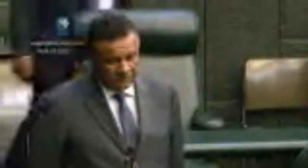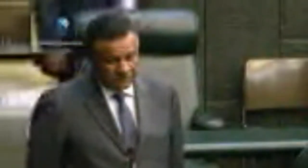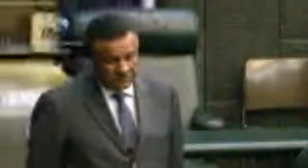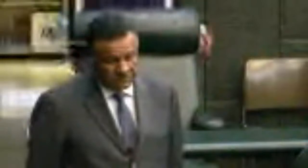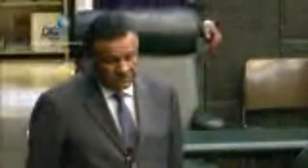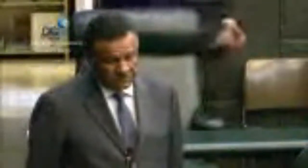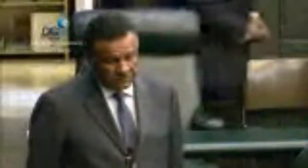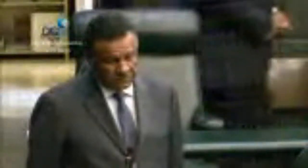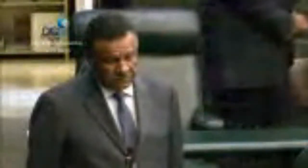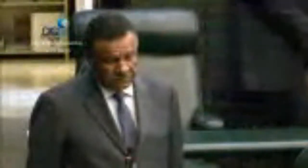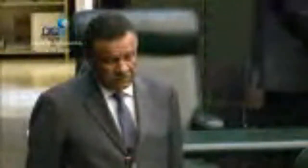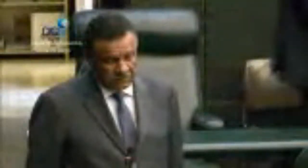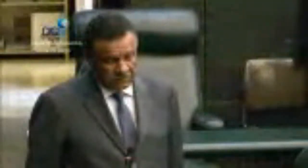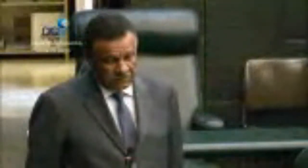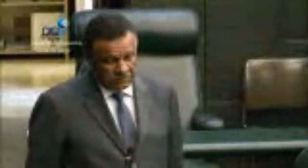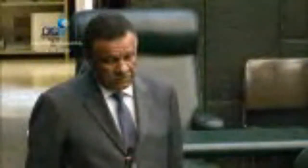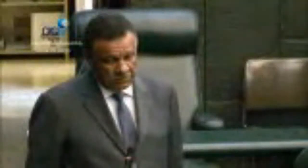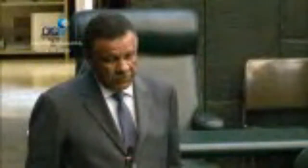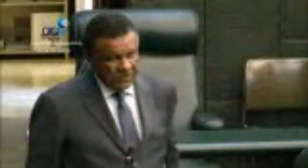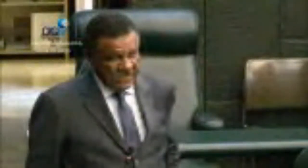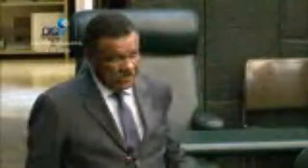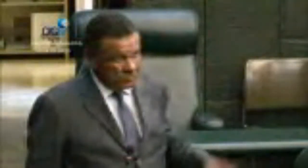But we need to move away from